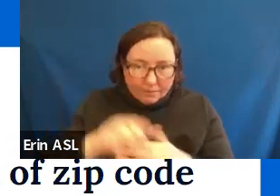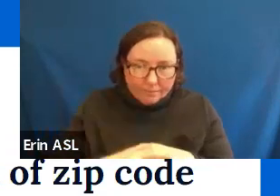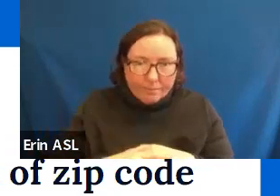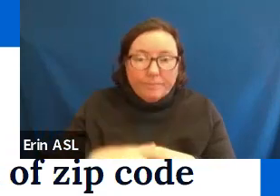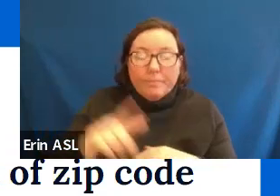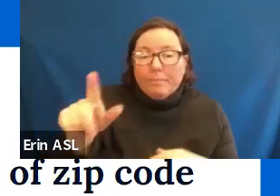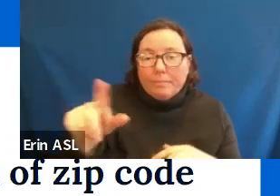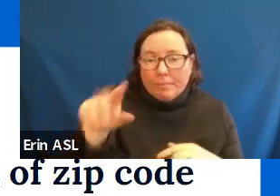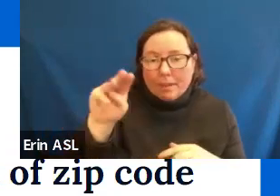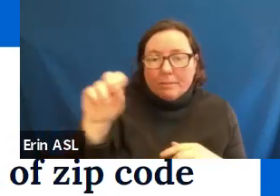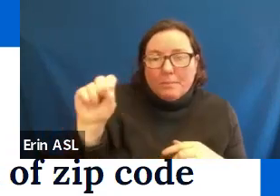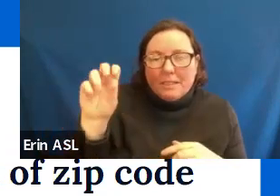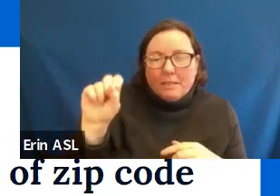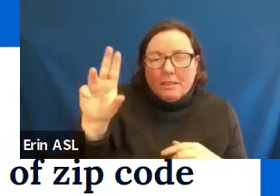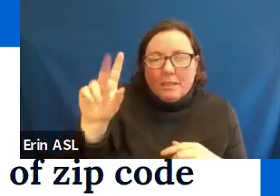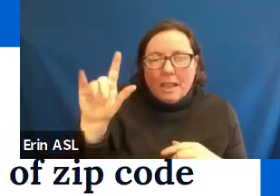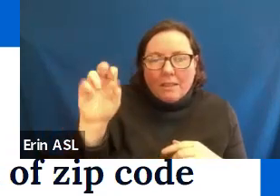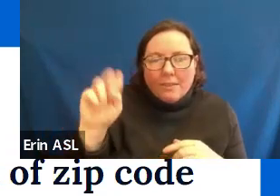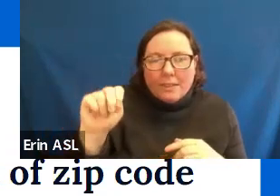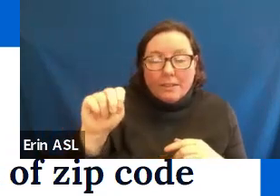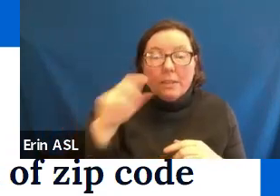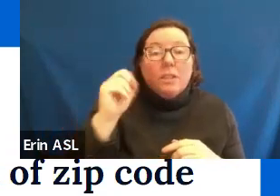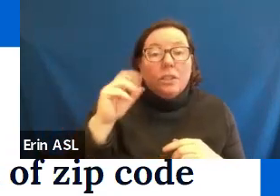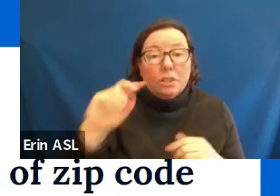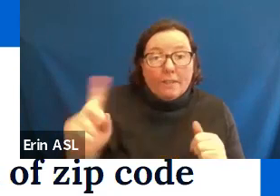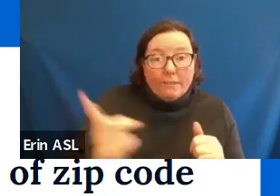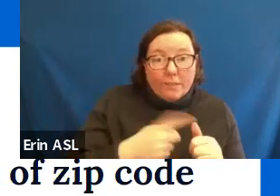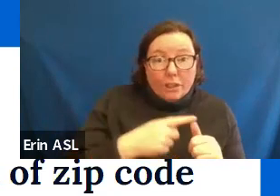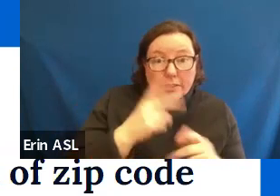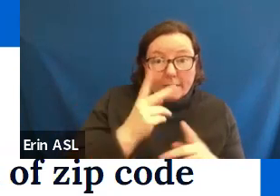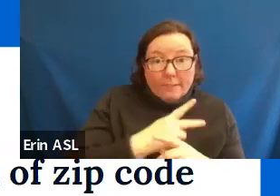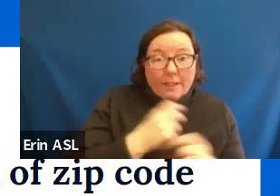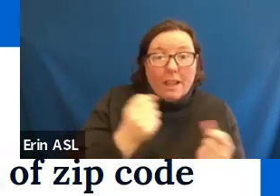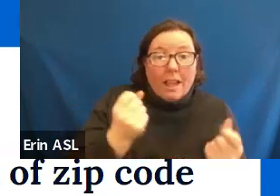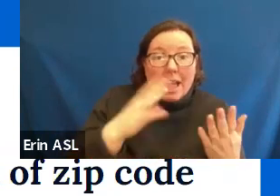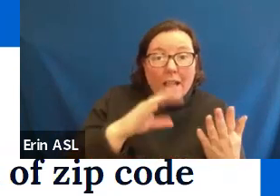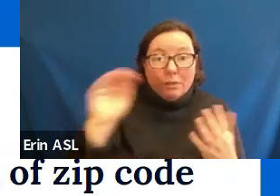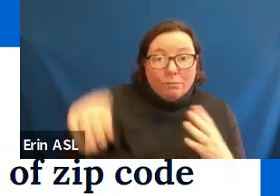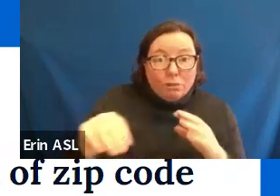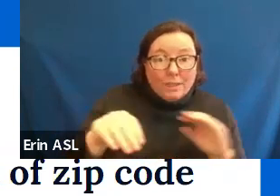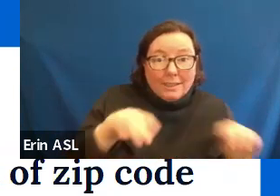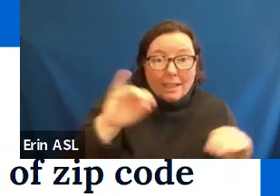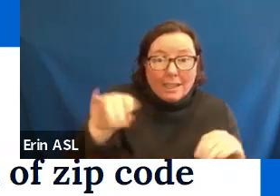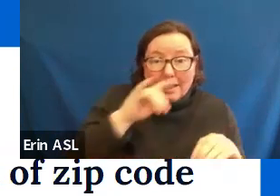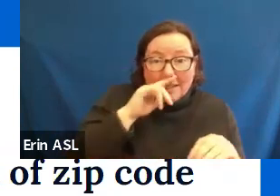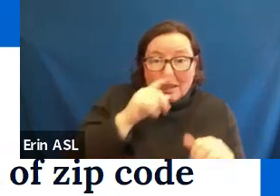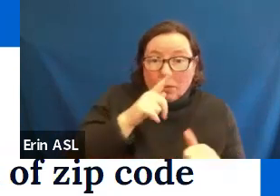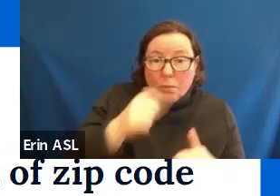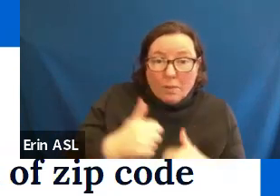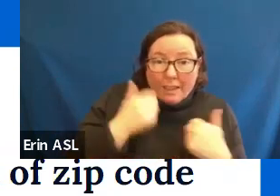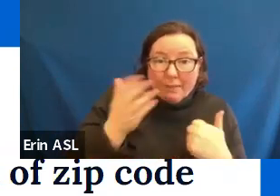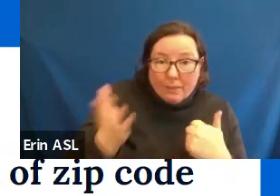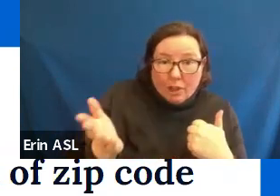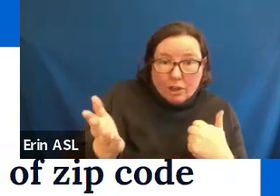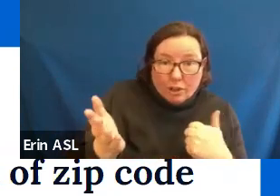once it is determined the percentage of school-aged children living in a